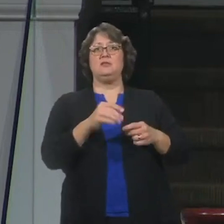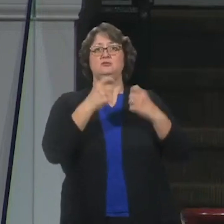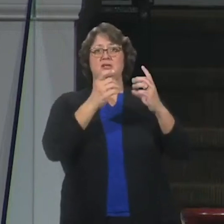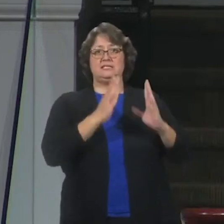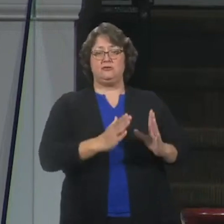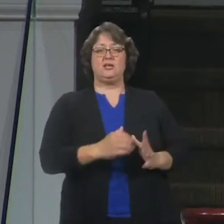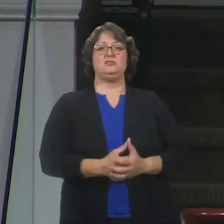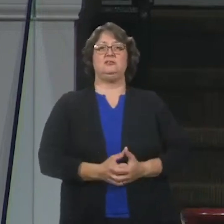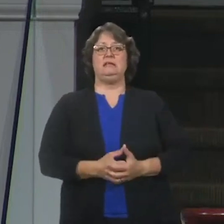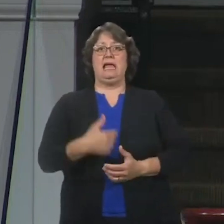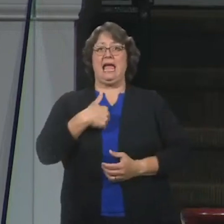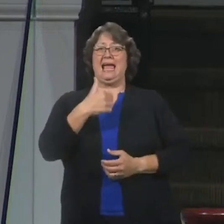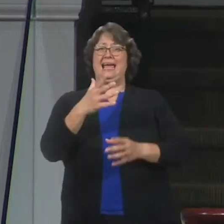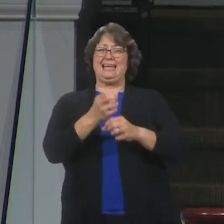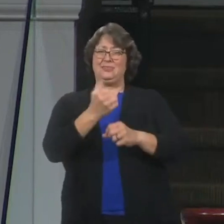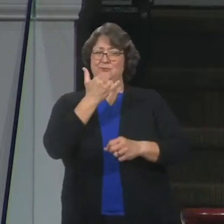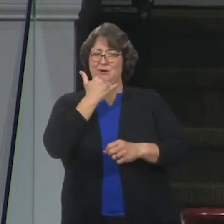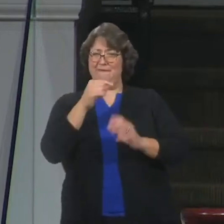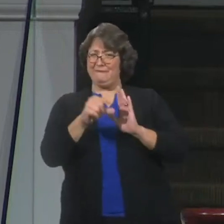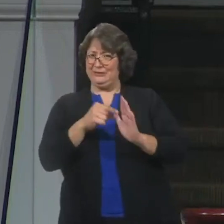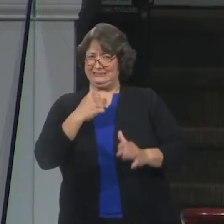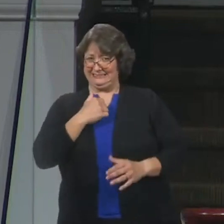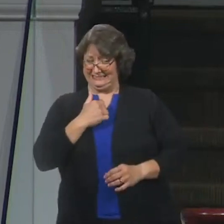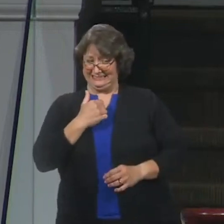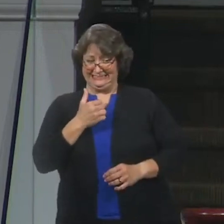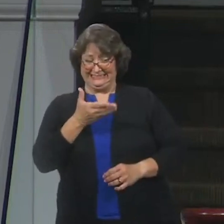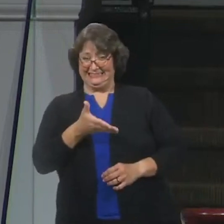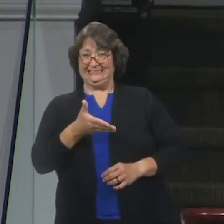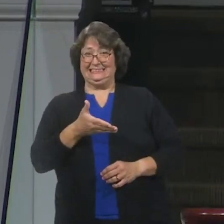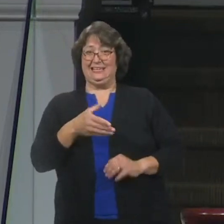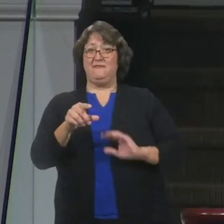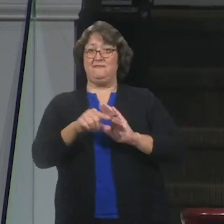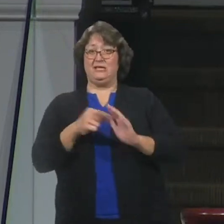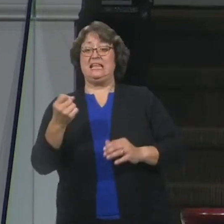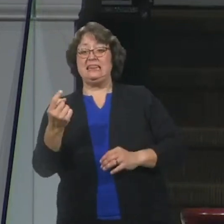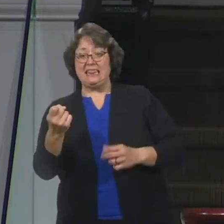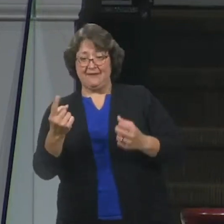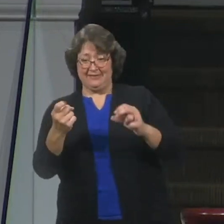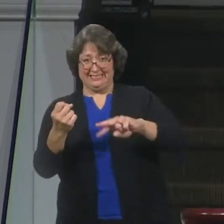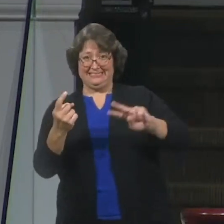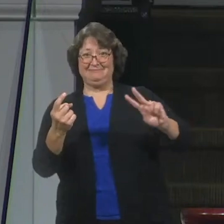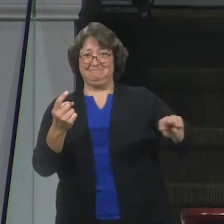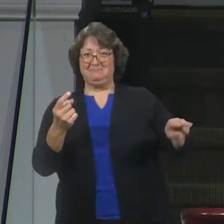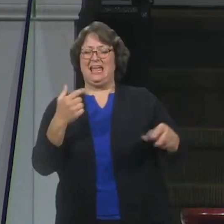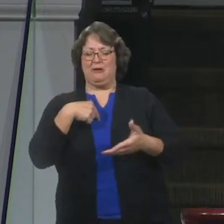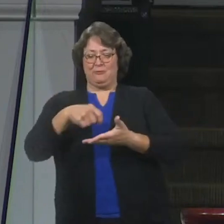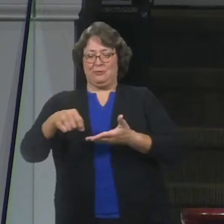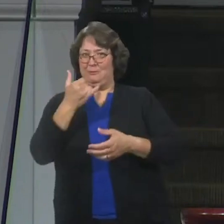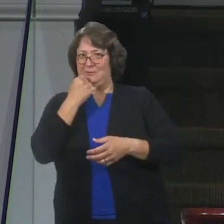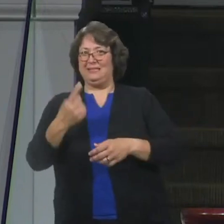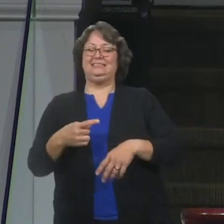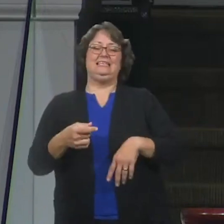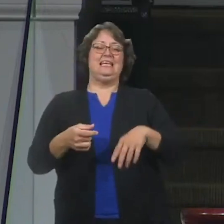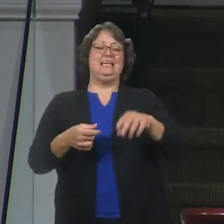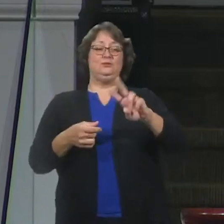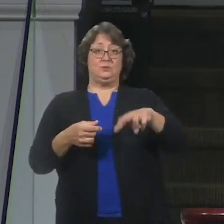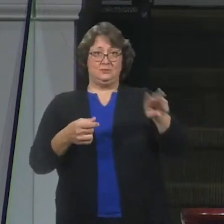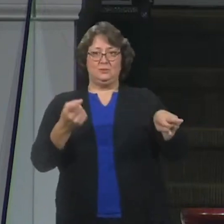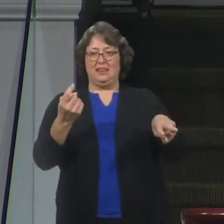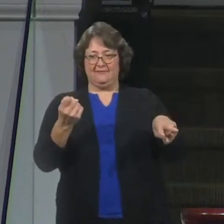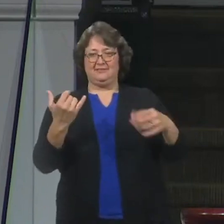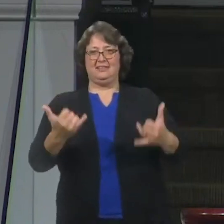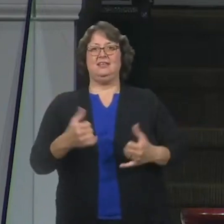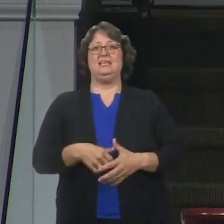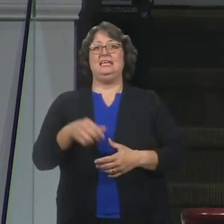I have got the wrong verse here. Let's pick up right before them. Verse 11? I think I wrote down the wrong verse. I wanted to put 11 and 12. Let's look at 11. He